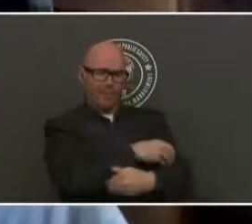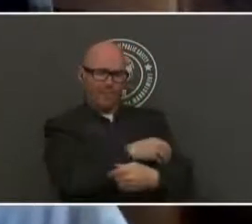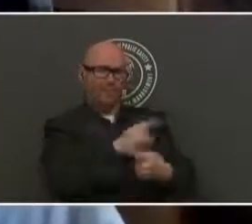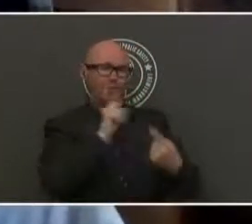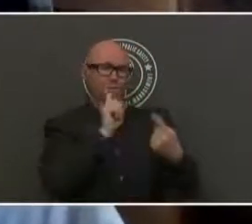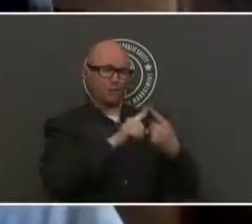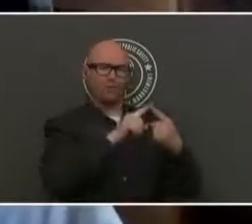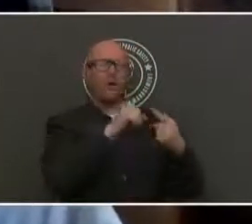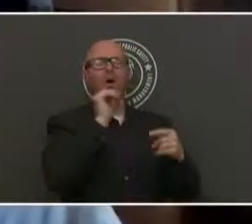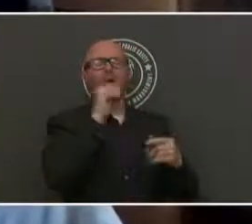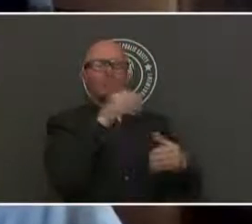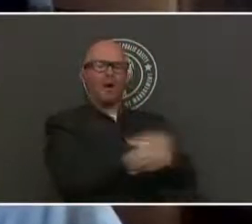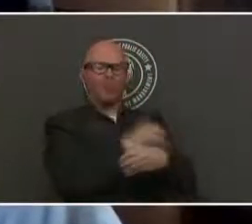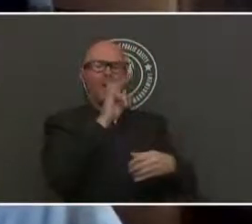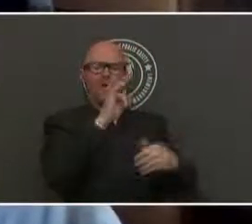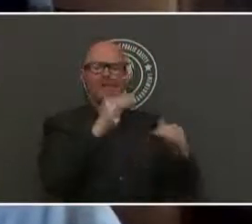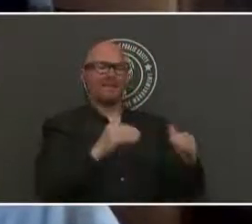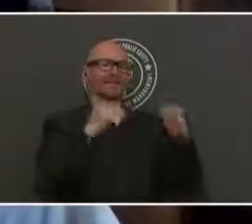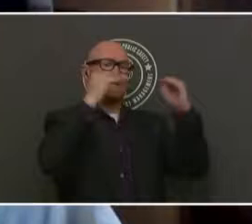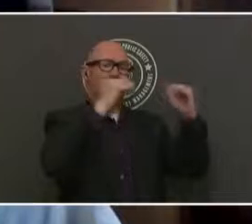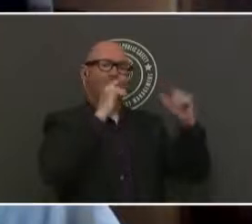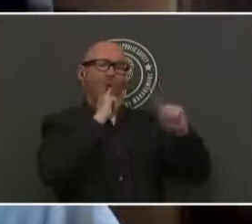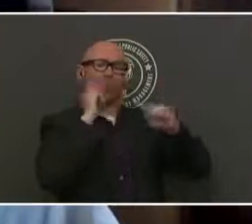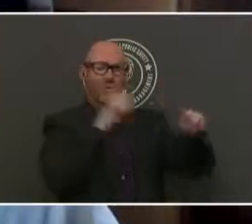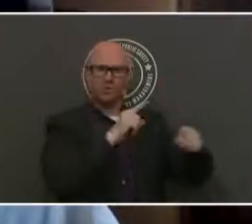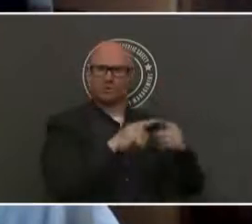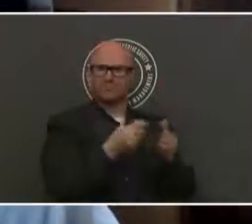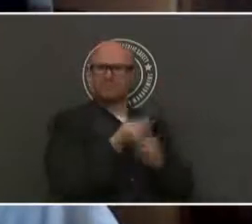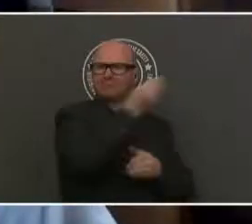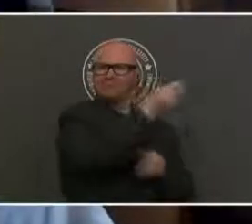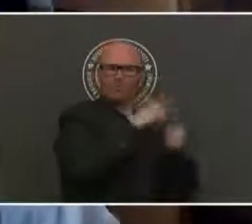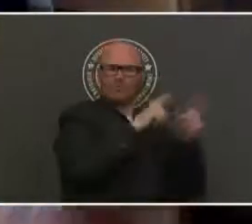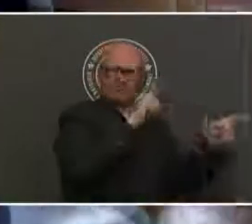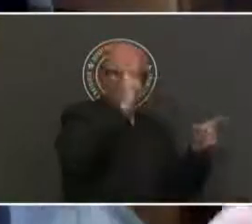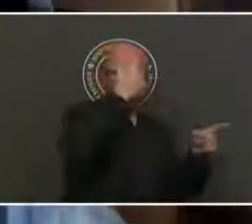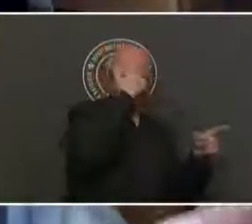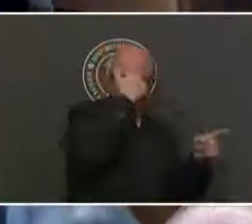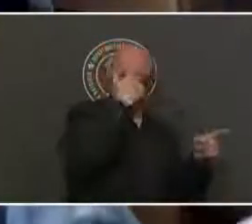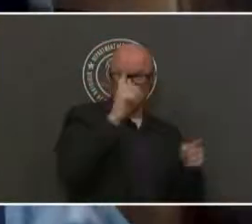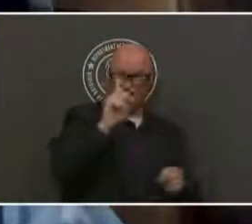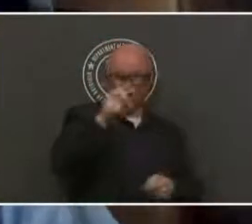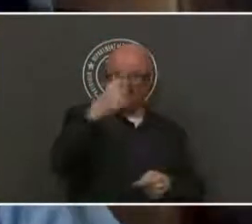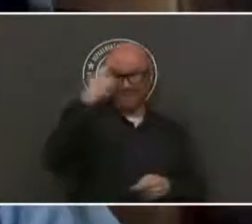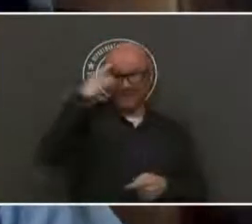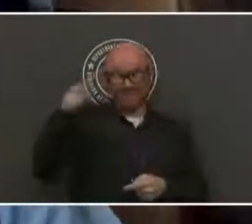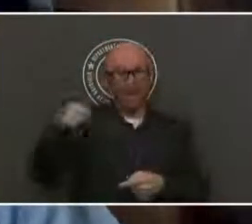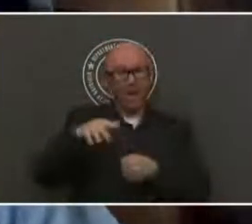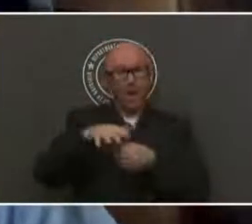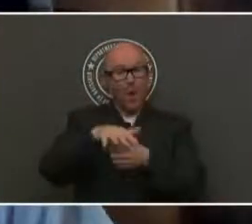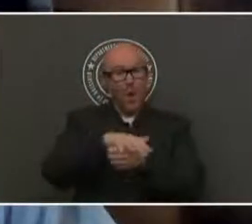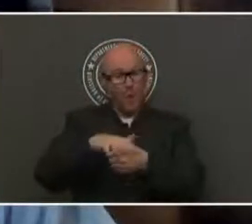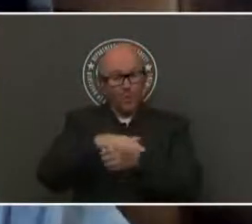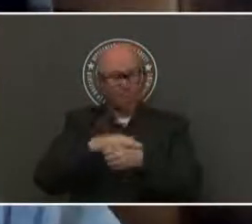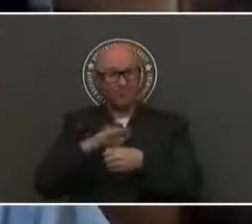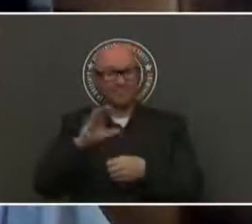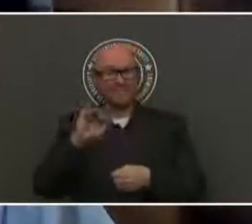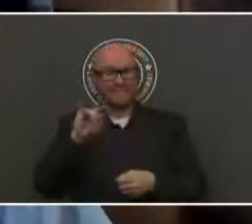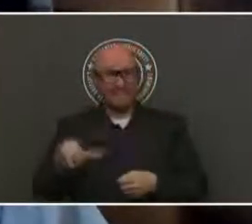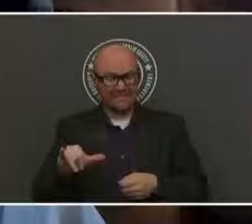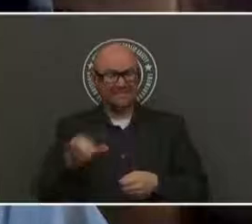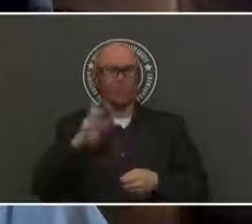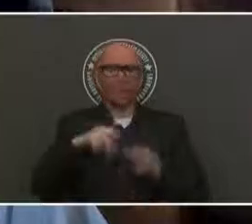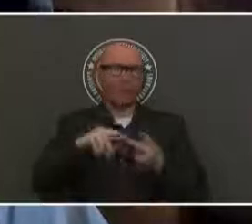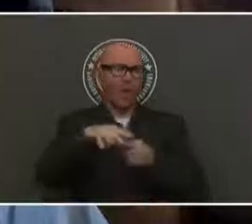president. So do you think local counties and cities can, so to speak, defy your orders if they deem